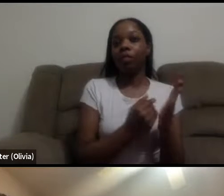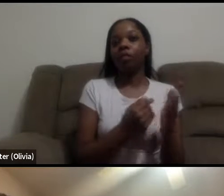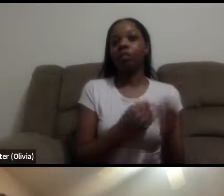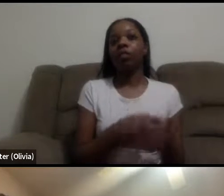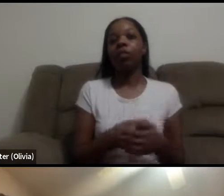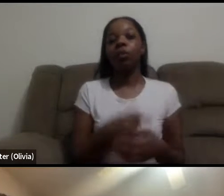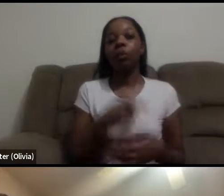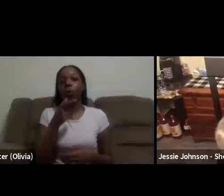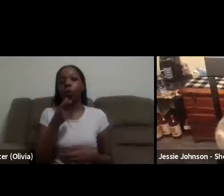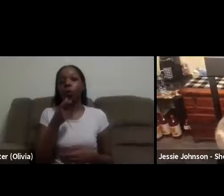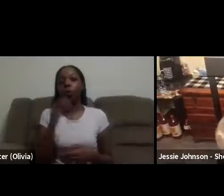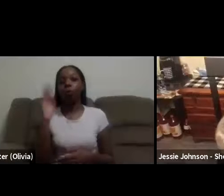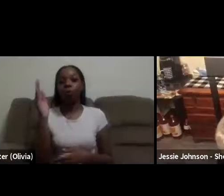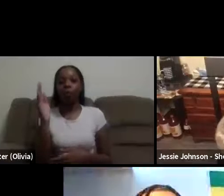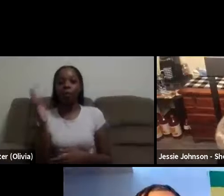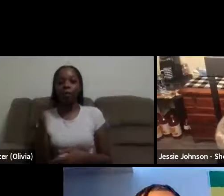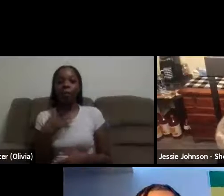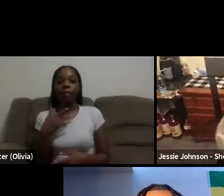screen.